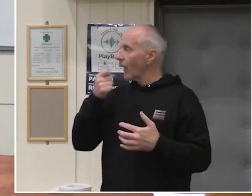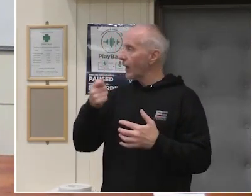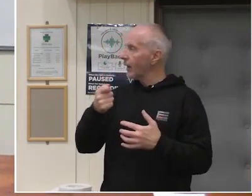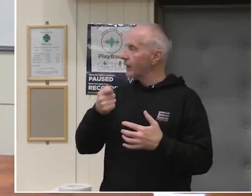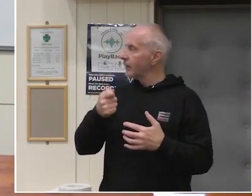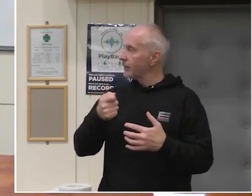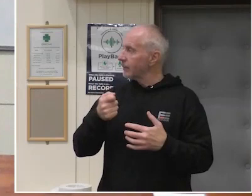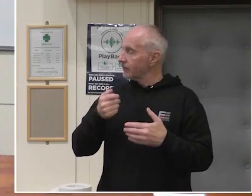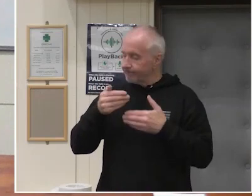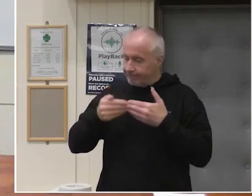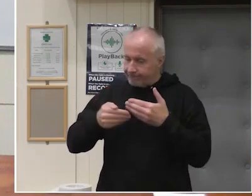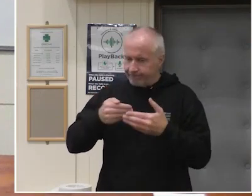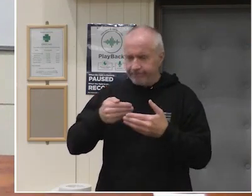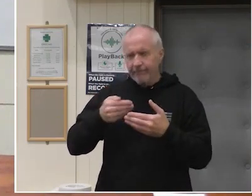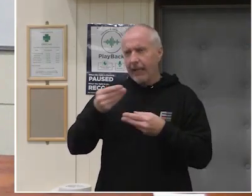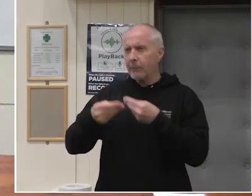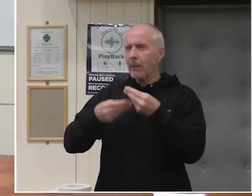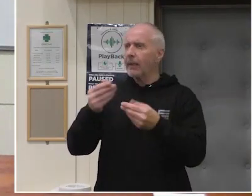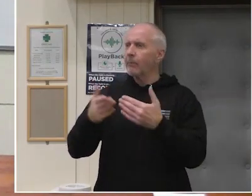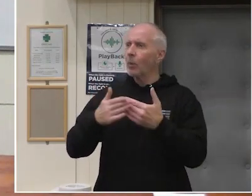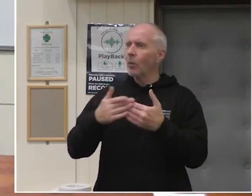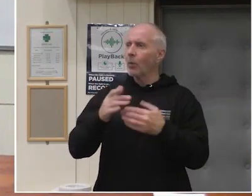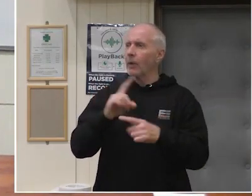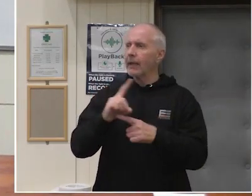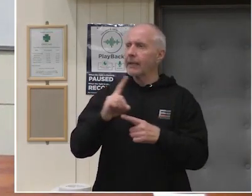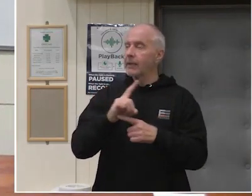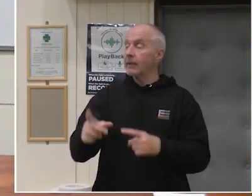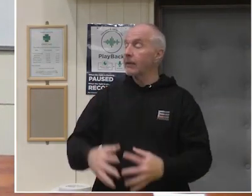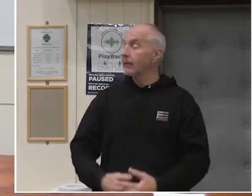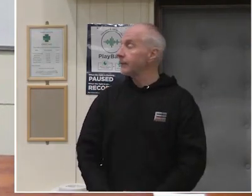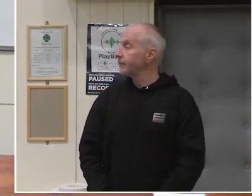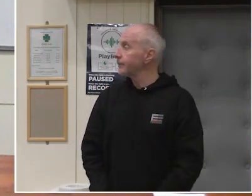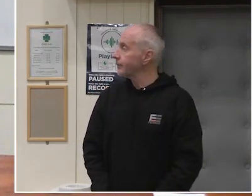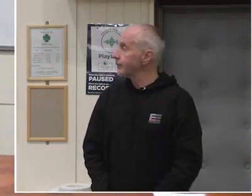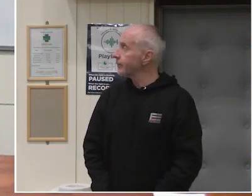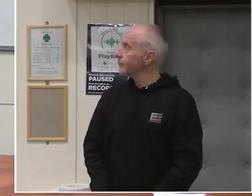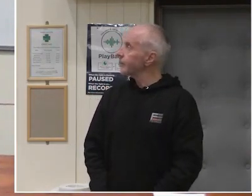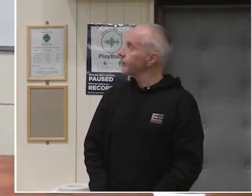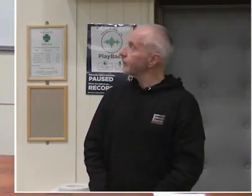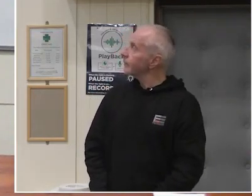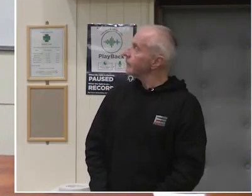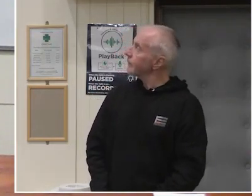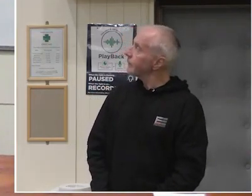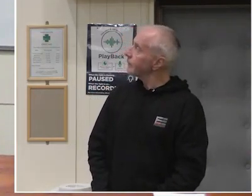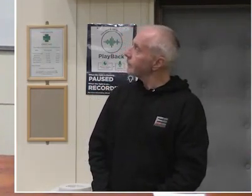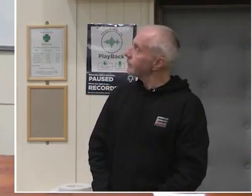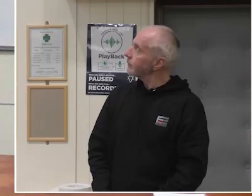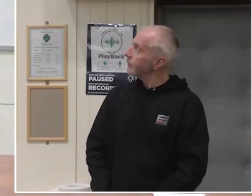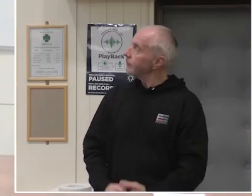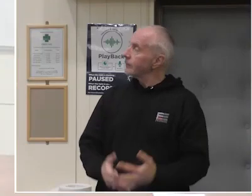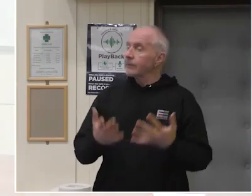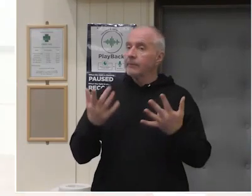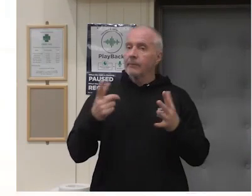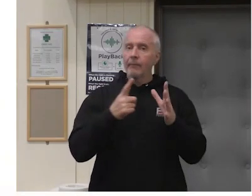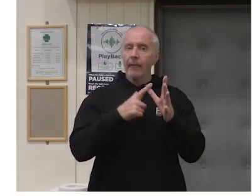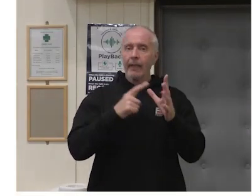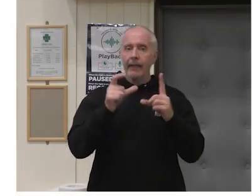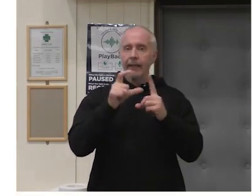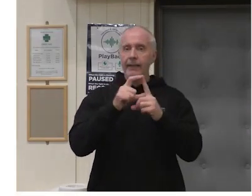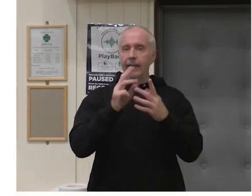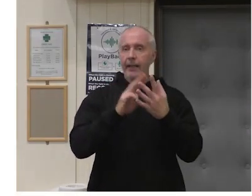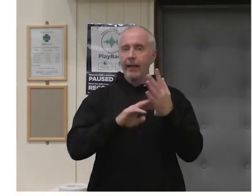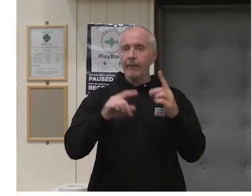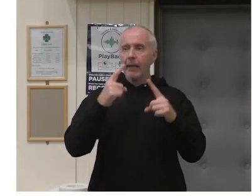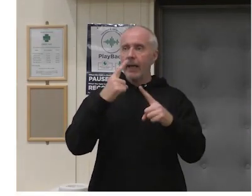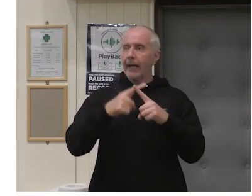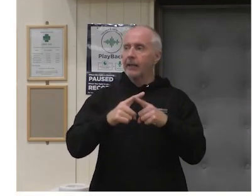that in a short while. But first, back onto ADMX. Now, you see why I've